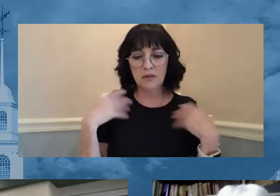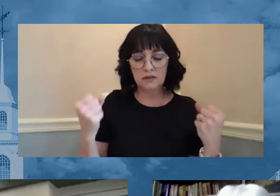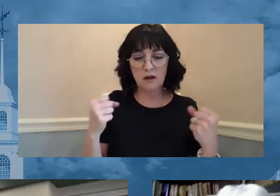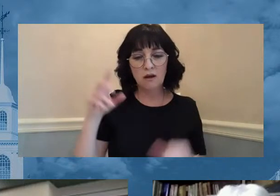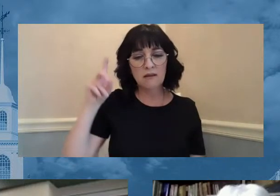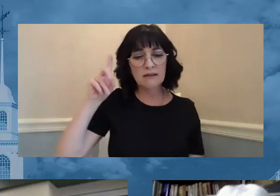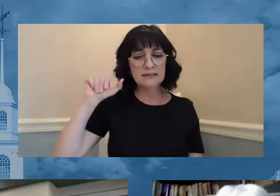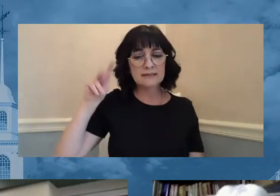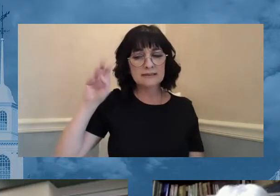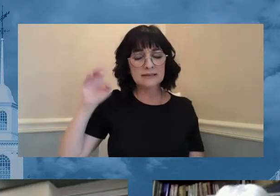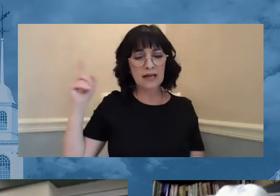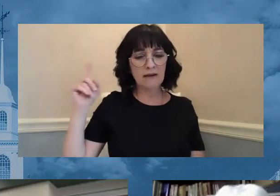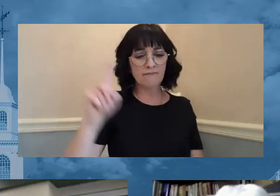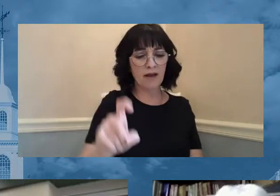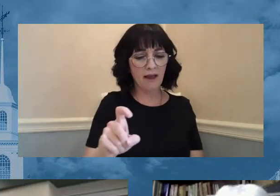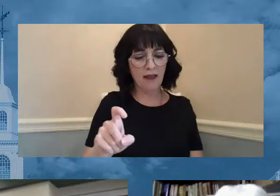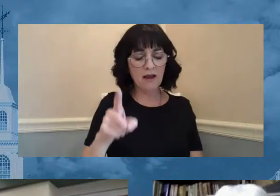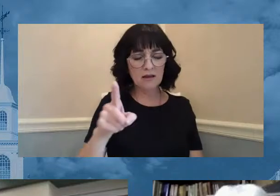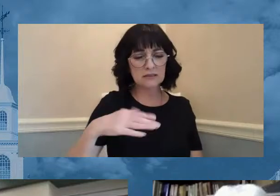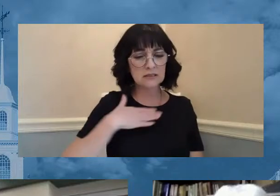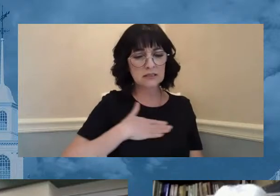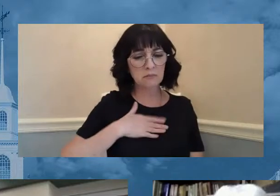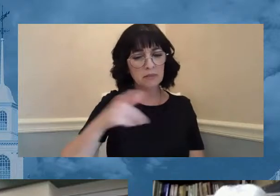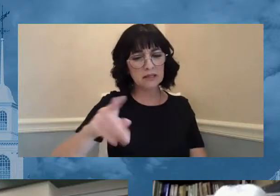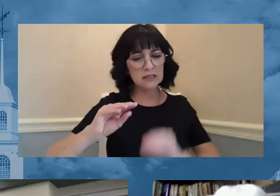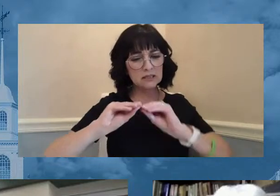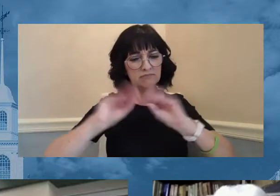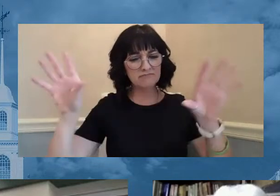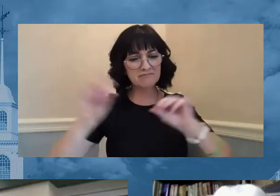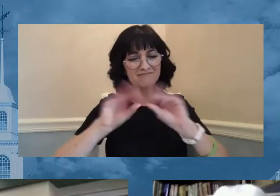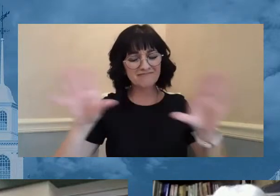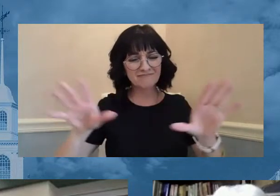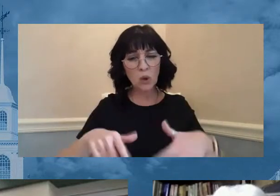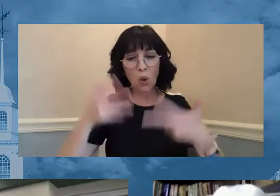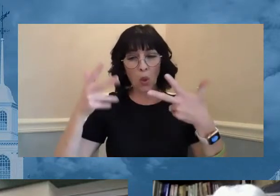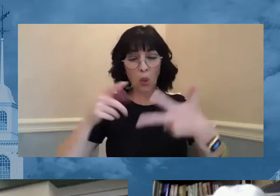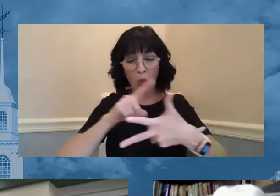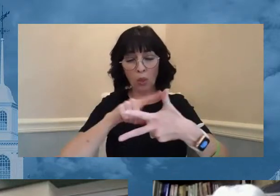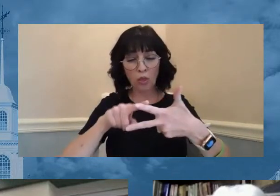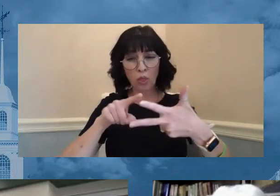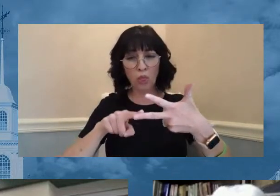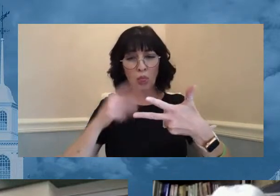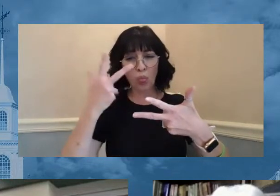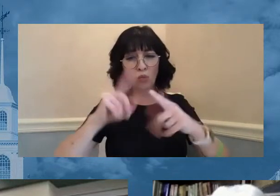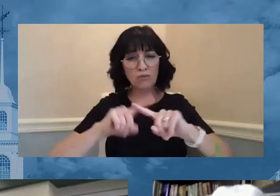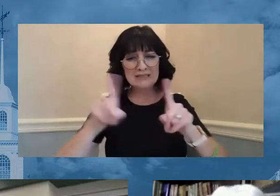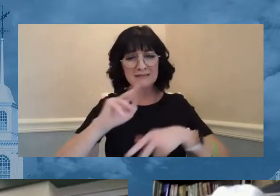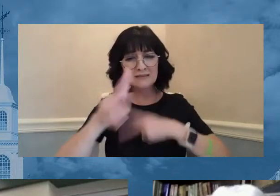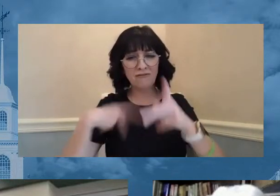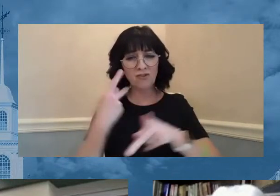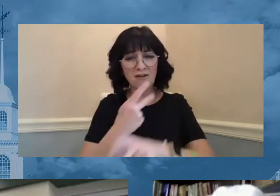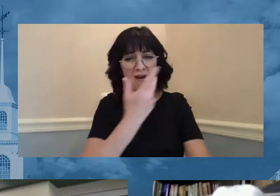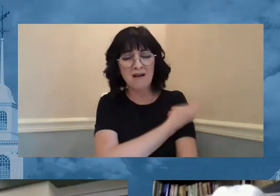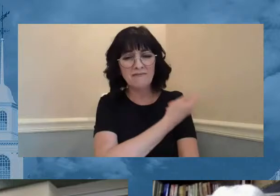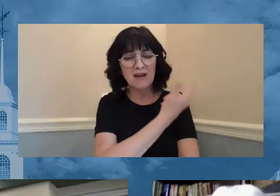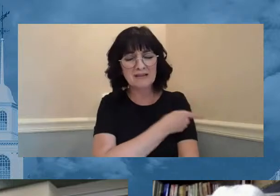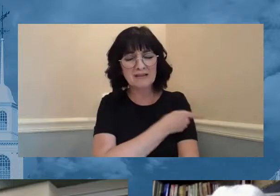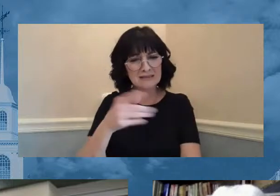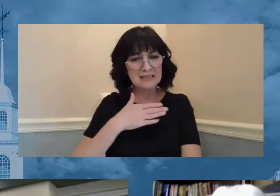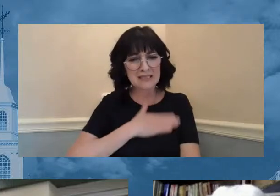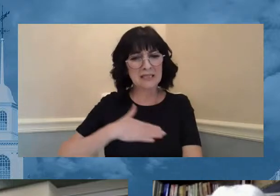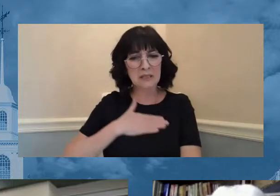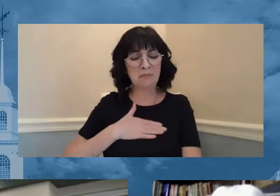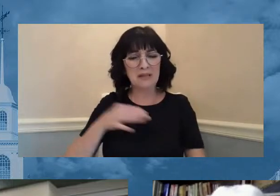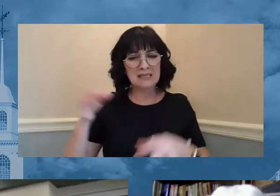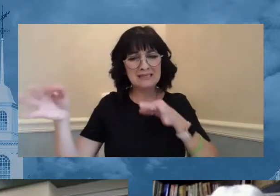for the public the differences between the 3 vaccines, Pfizer, Moderna, Johnson & Johnson, and help ensure that the public knows as much